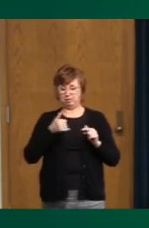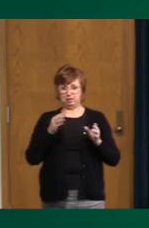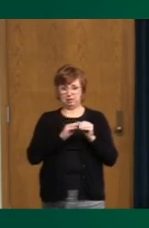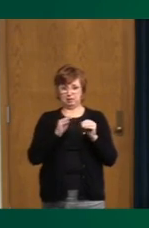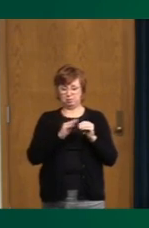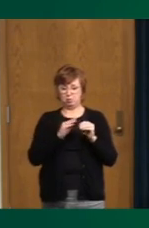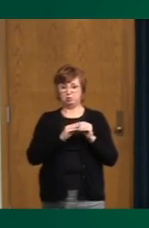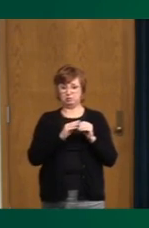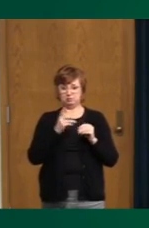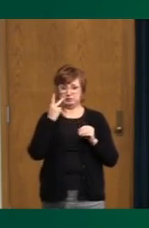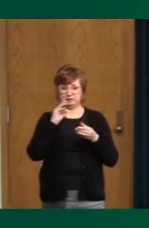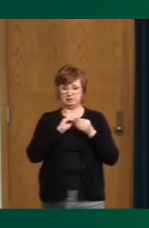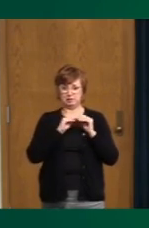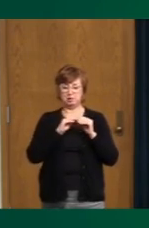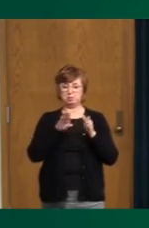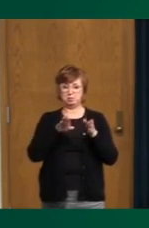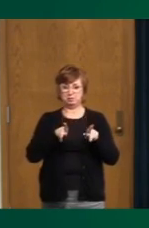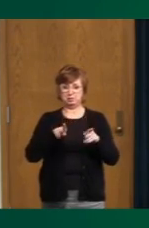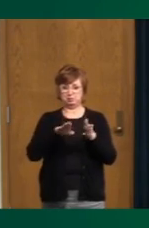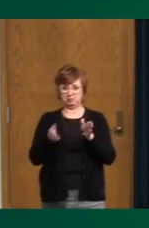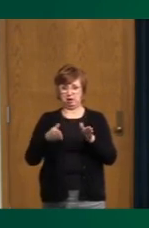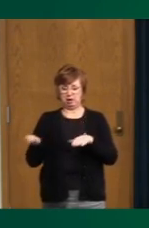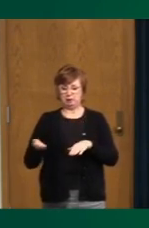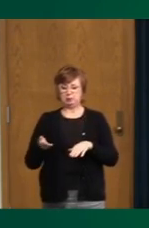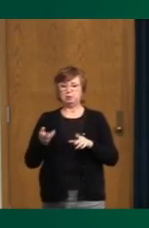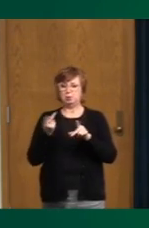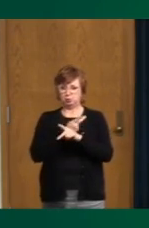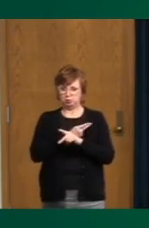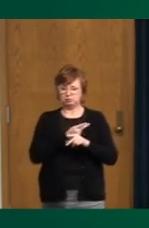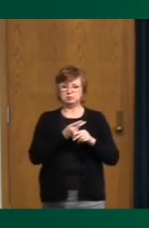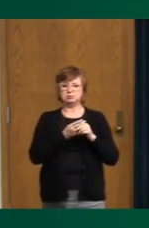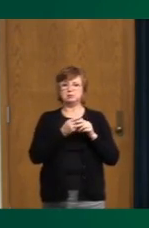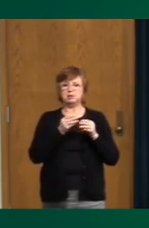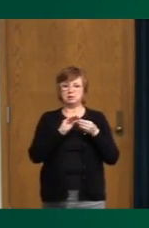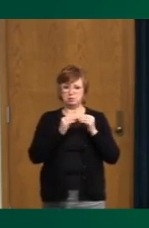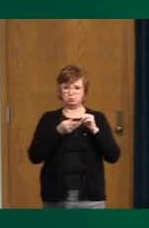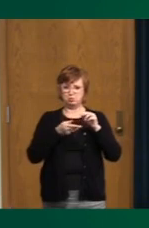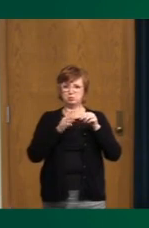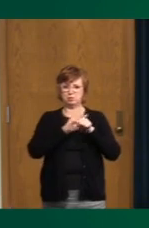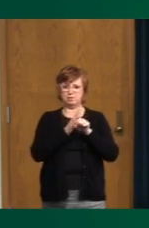that, obviously, if there's consistent lack of compliance with mask use,